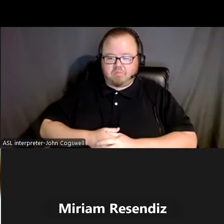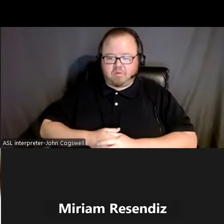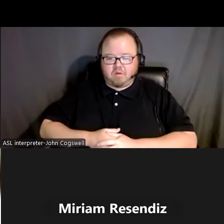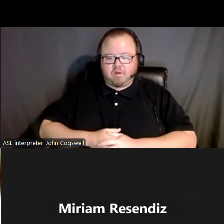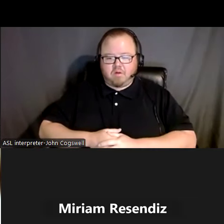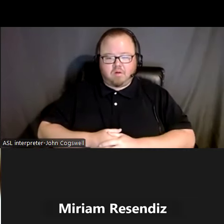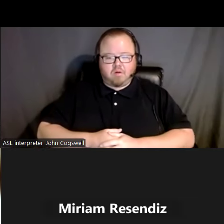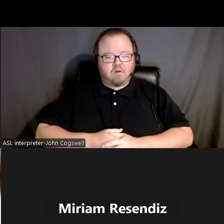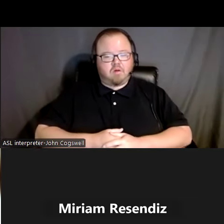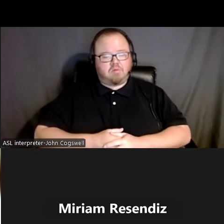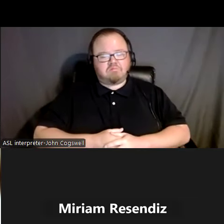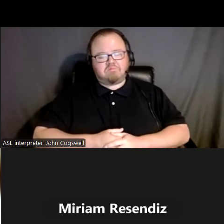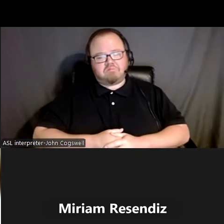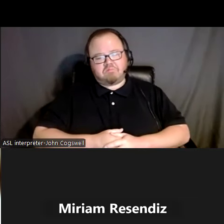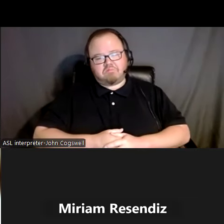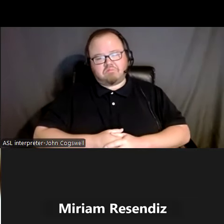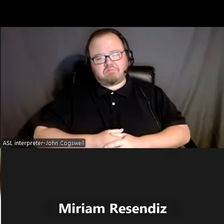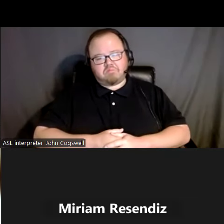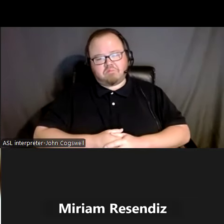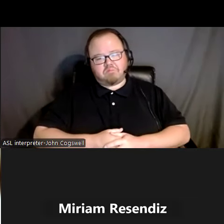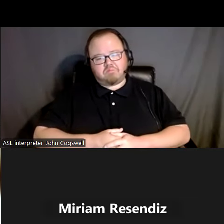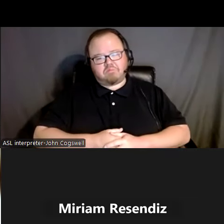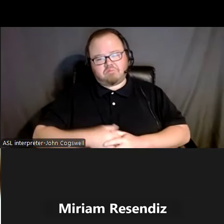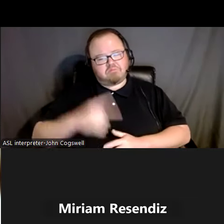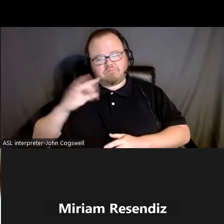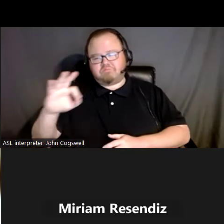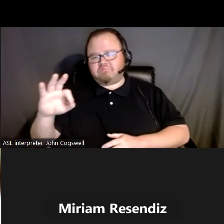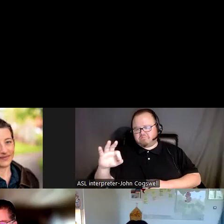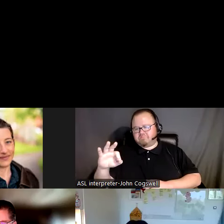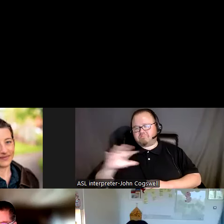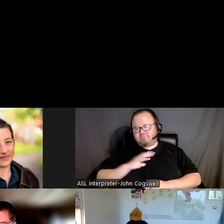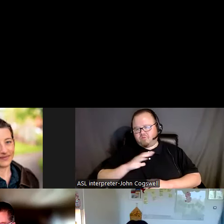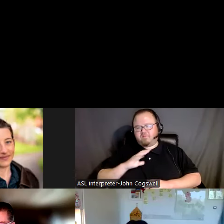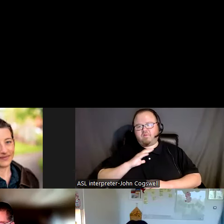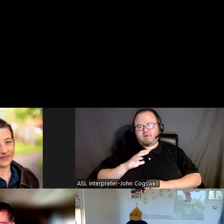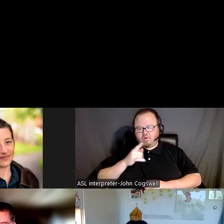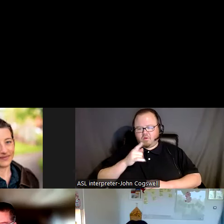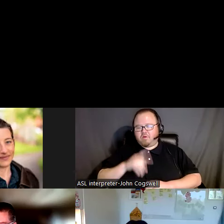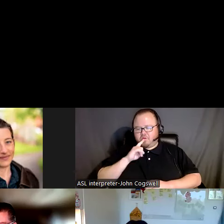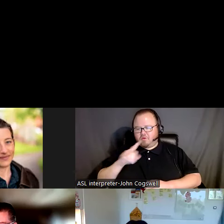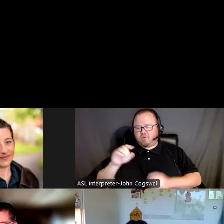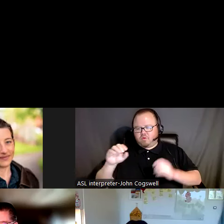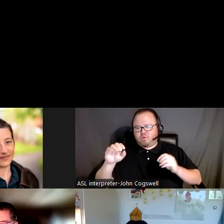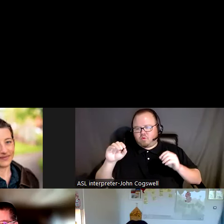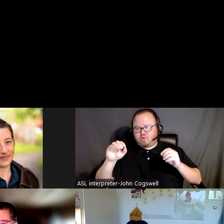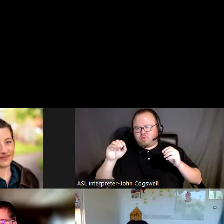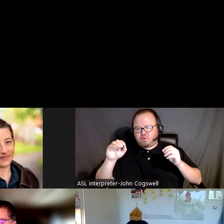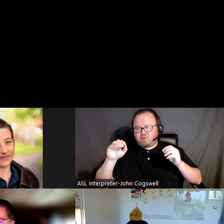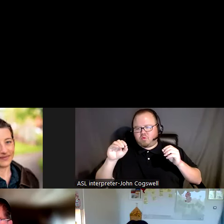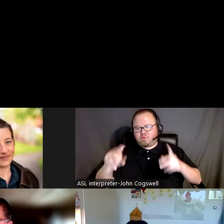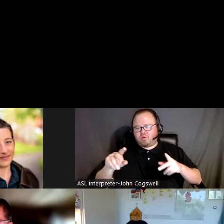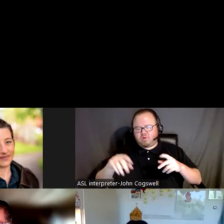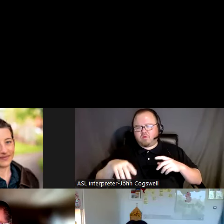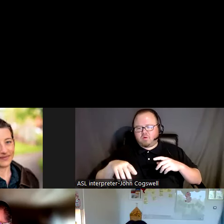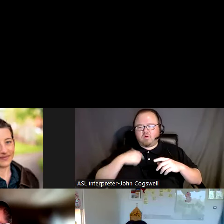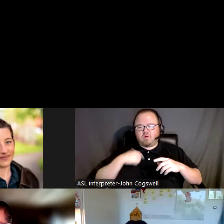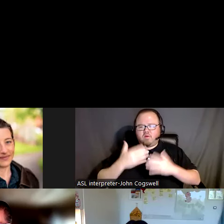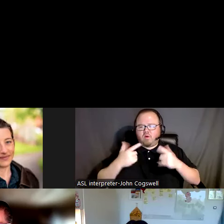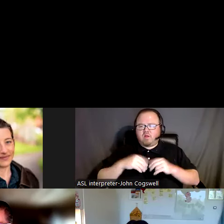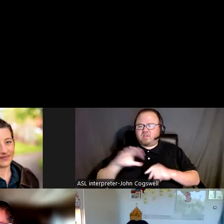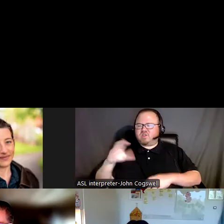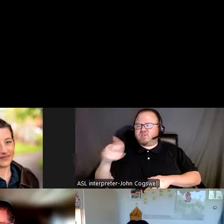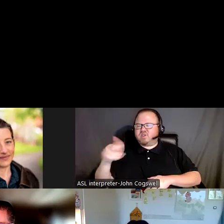Um, yeah, I think we're okay. Um, we did have someone in the chat